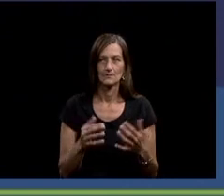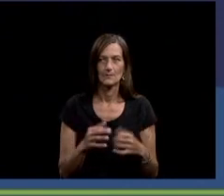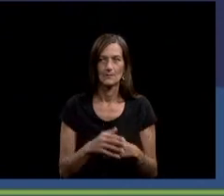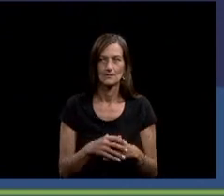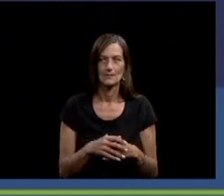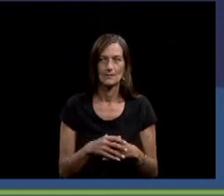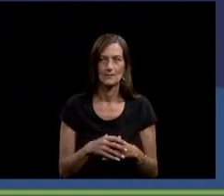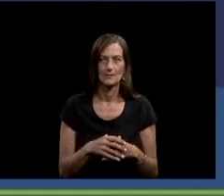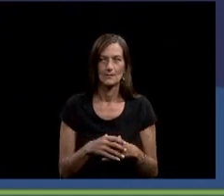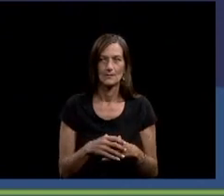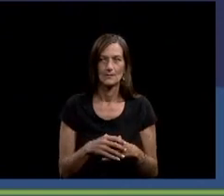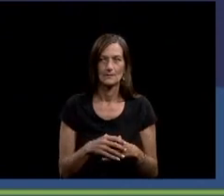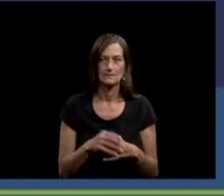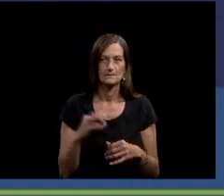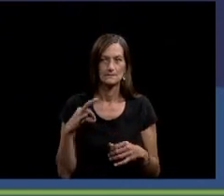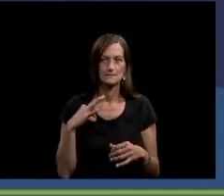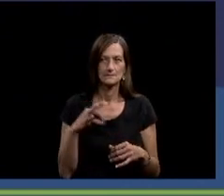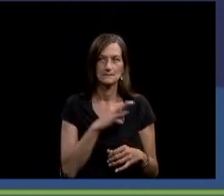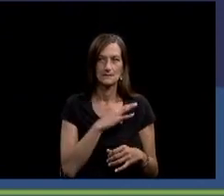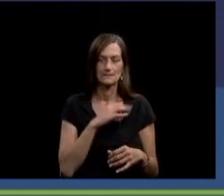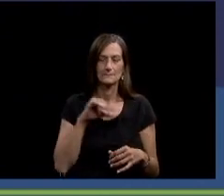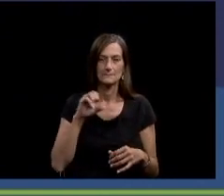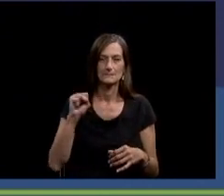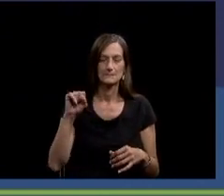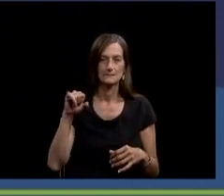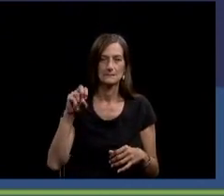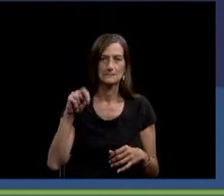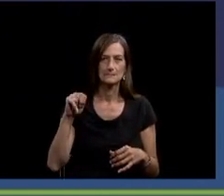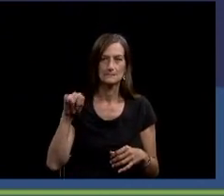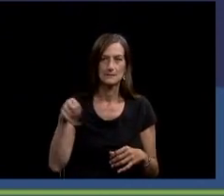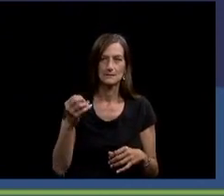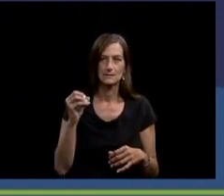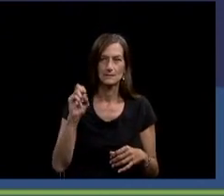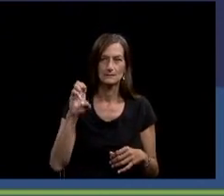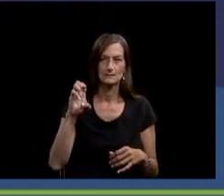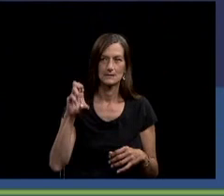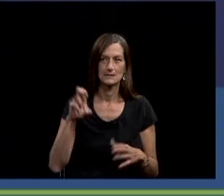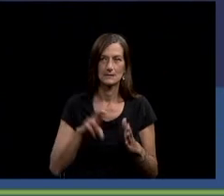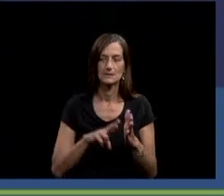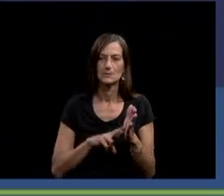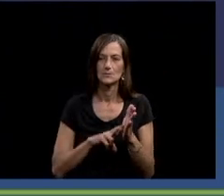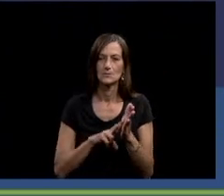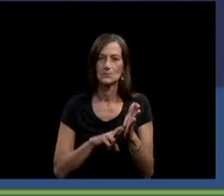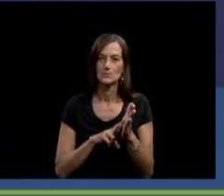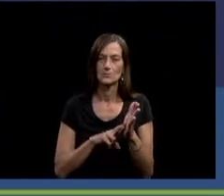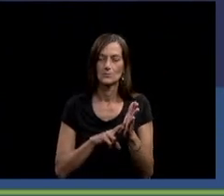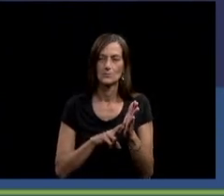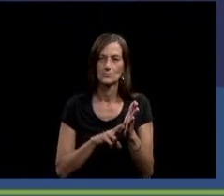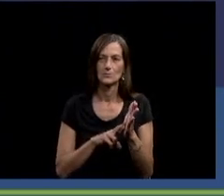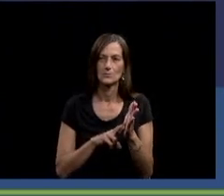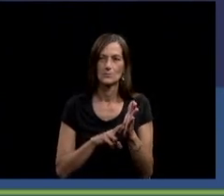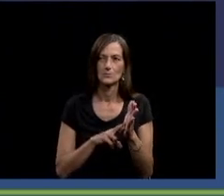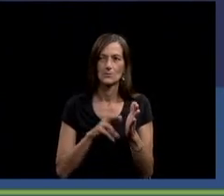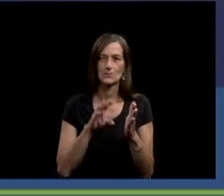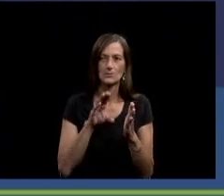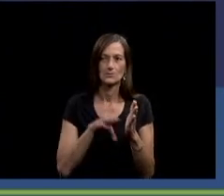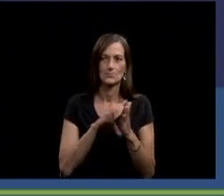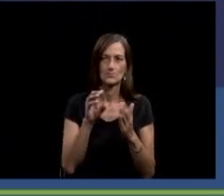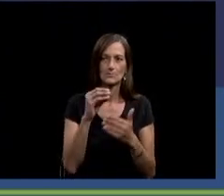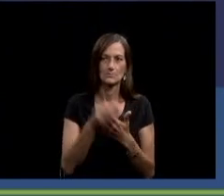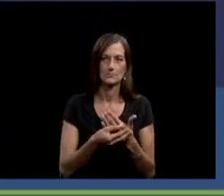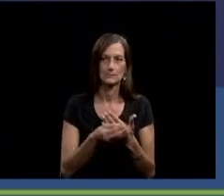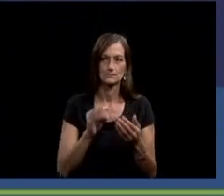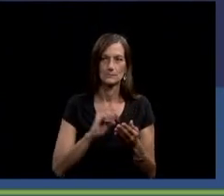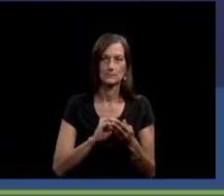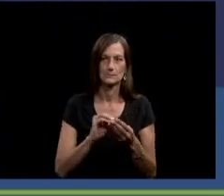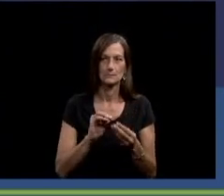just to make sure there's no issues with their curriculum and our curriculum. Ours is going to be much more centered on Texas and Waco in particular.